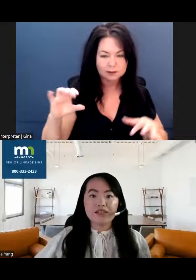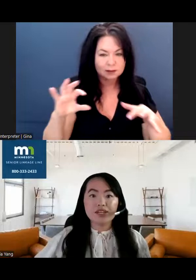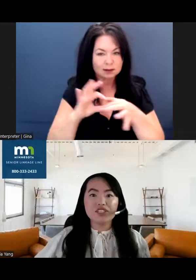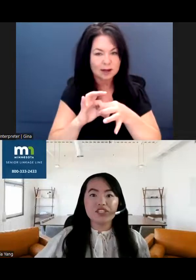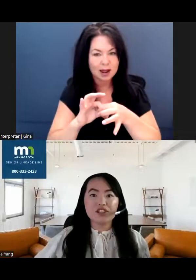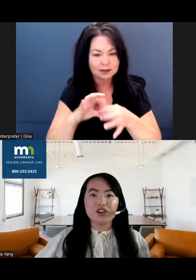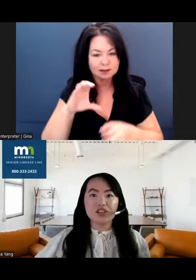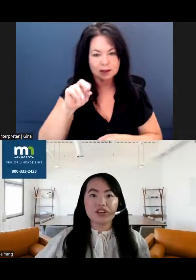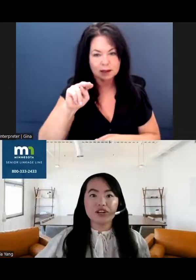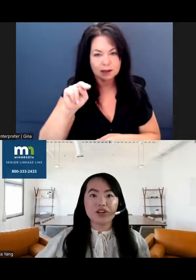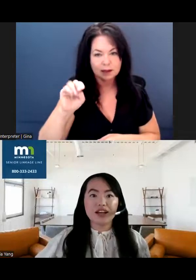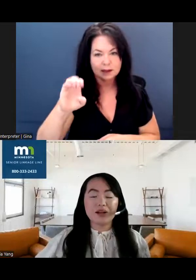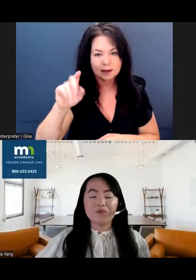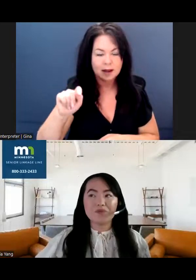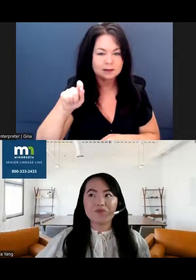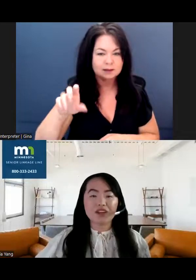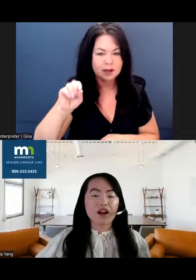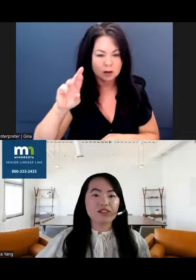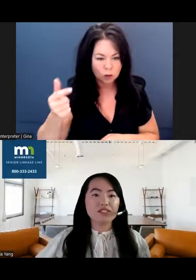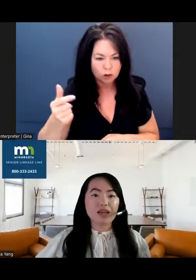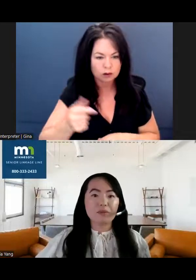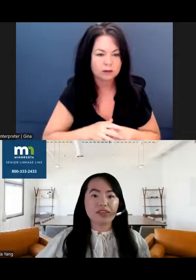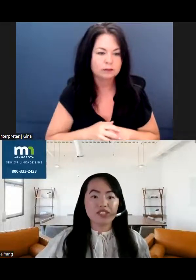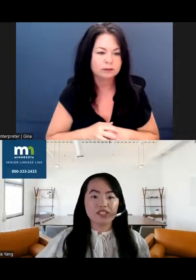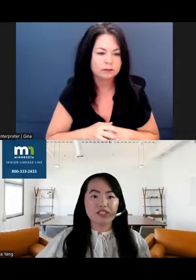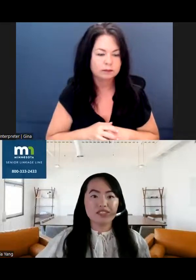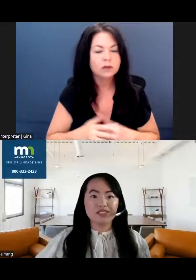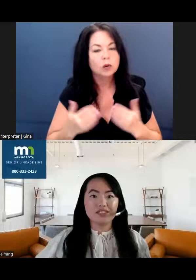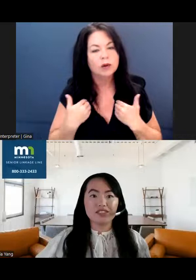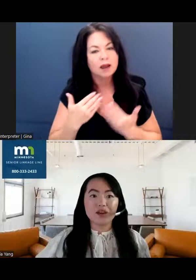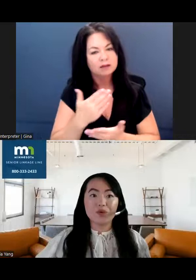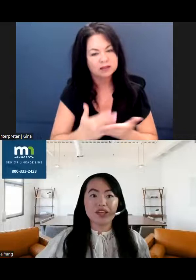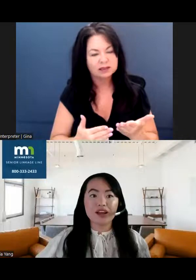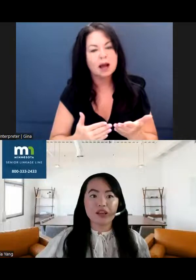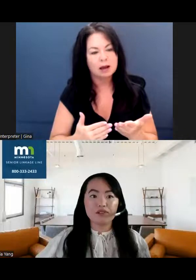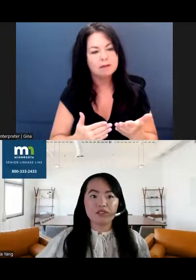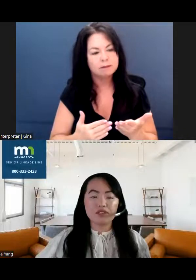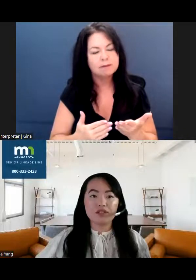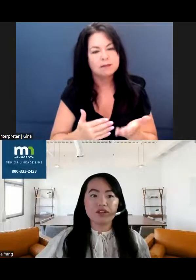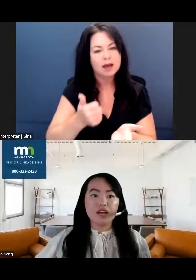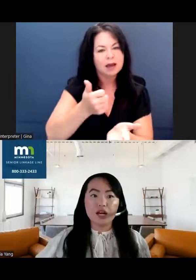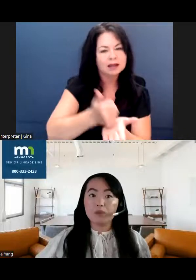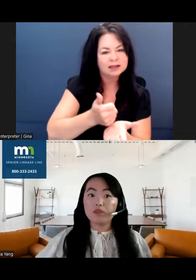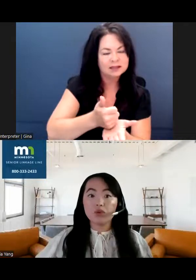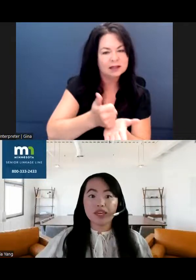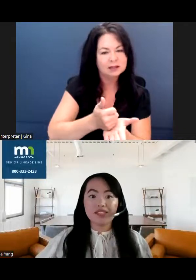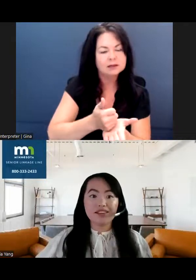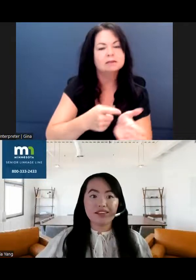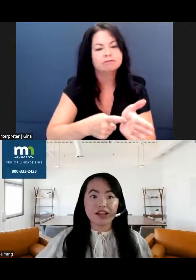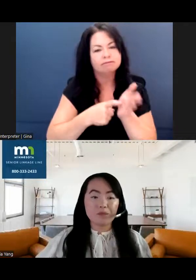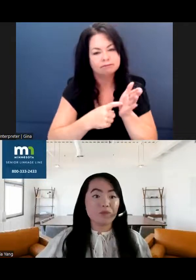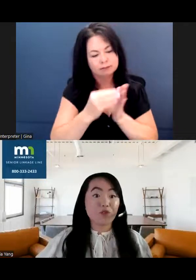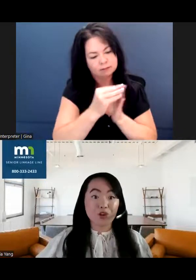So as I mentioned earlier, there are some application assistance that we are able to help